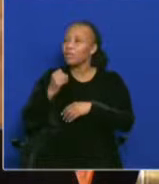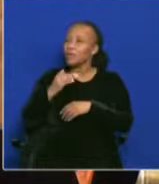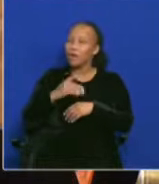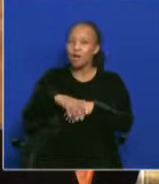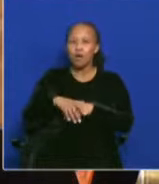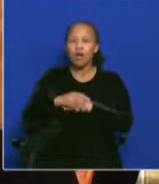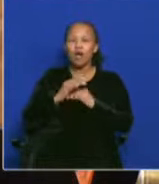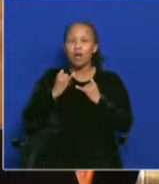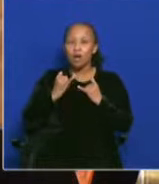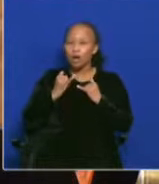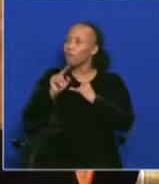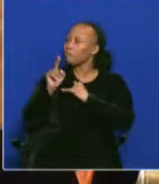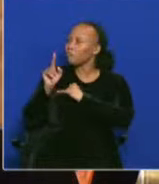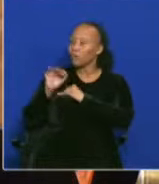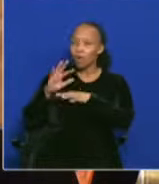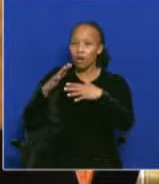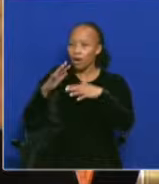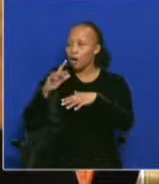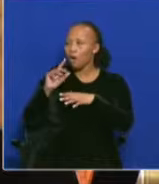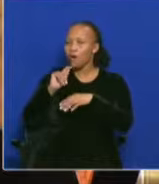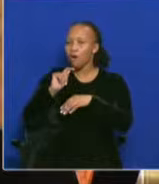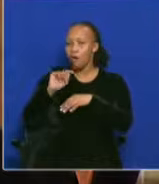pilot."